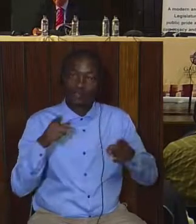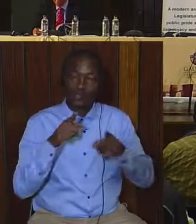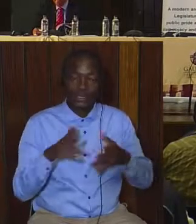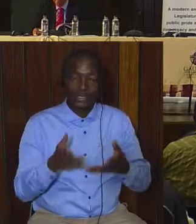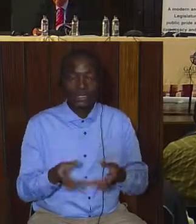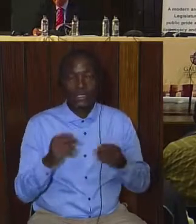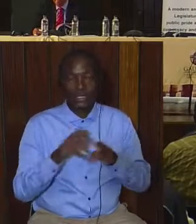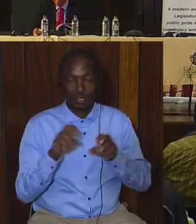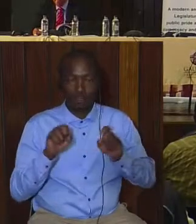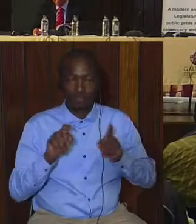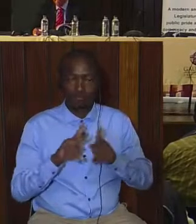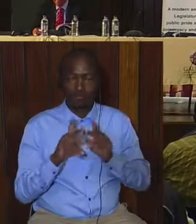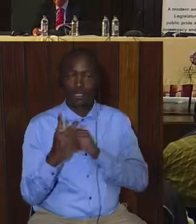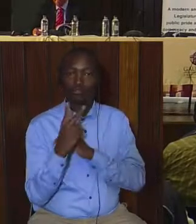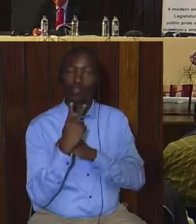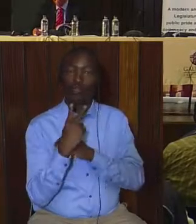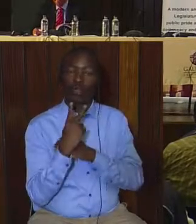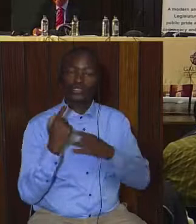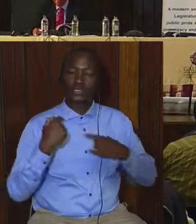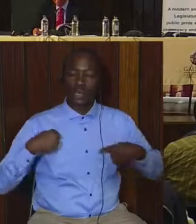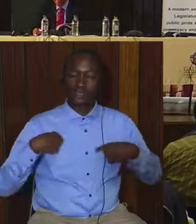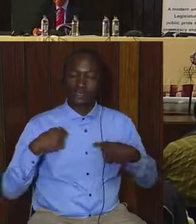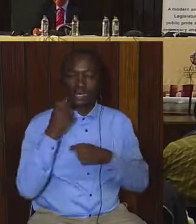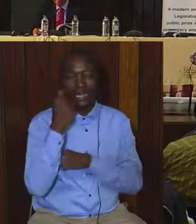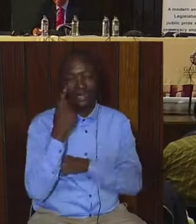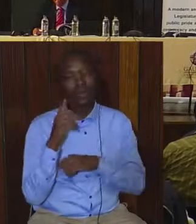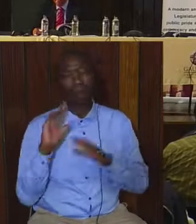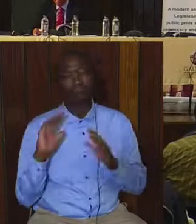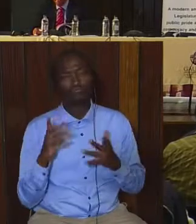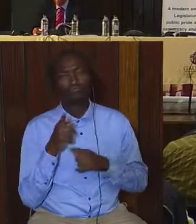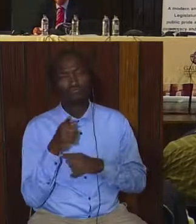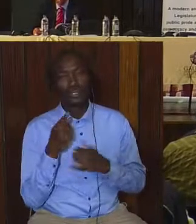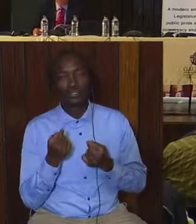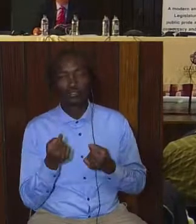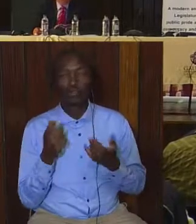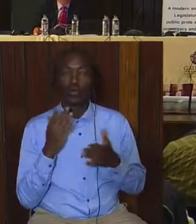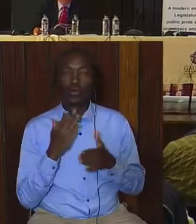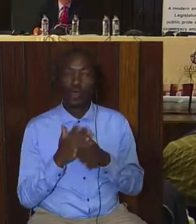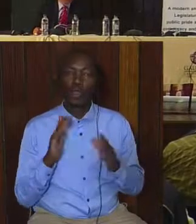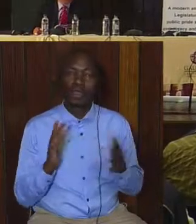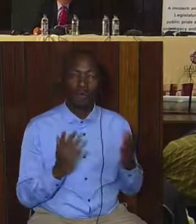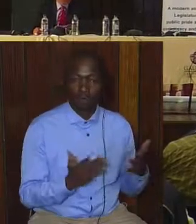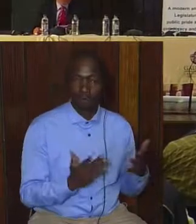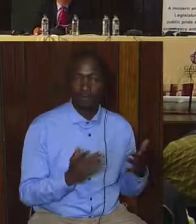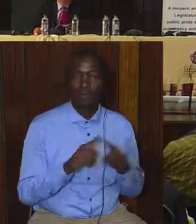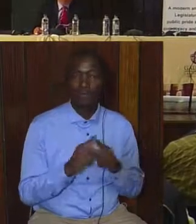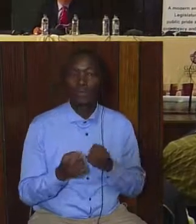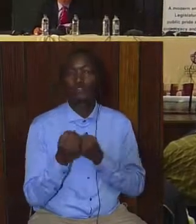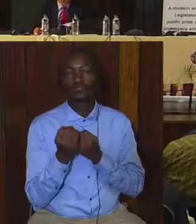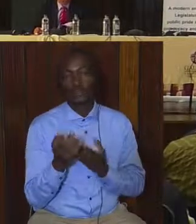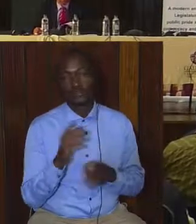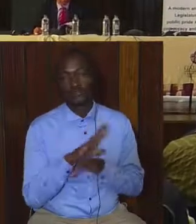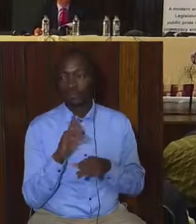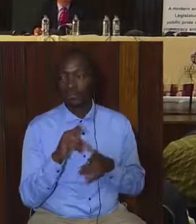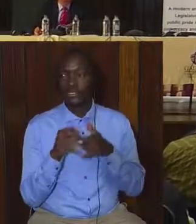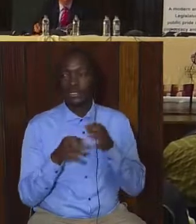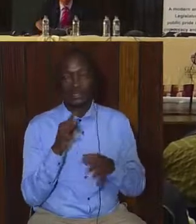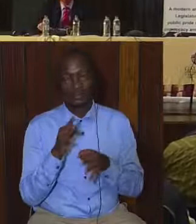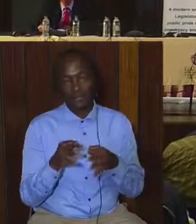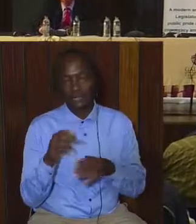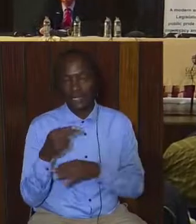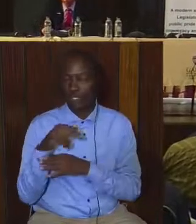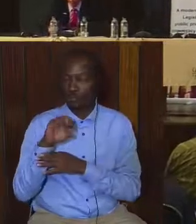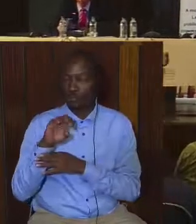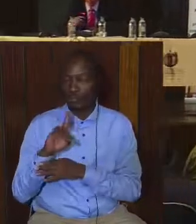to watch and understand how we do our work as Portfolio Committee. So I thought I should just give that explanation. HOD, over to you.